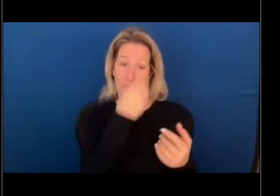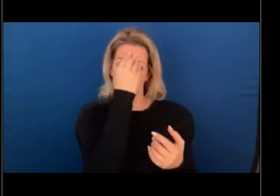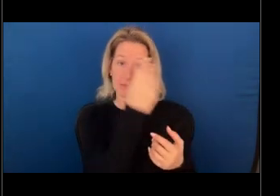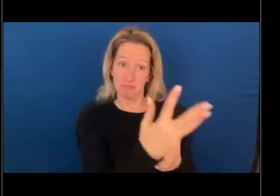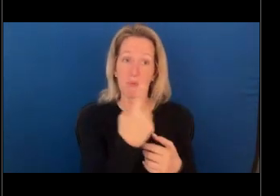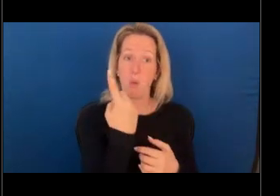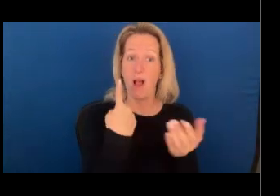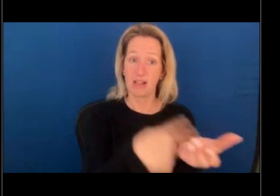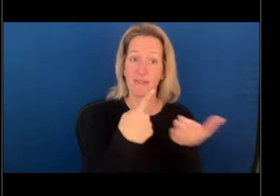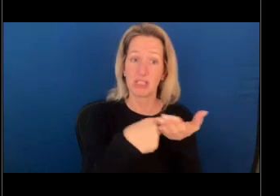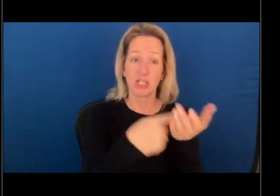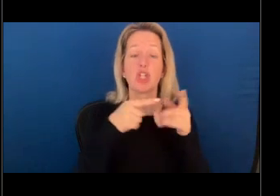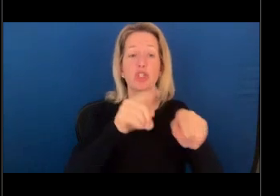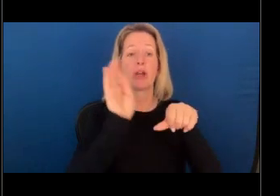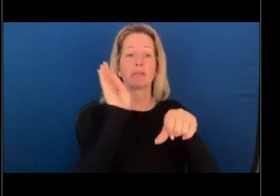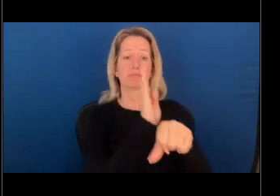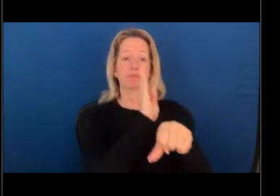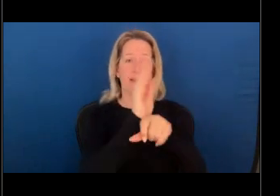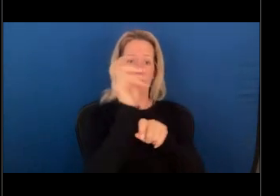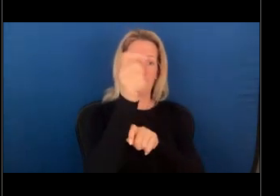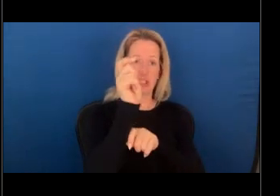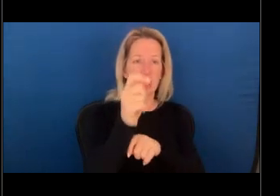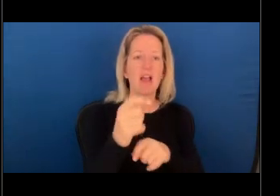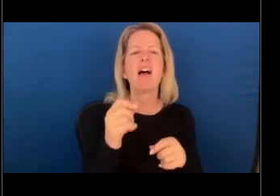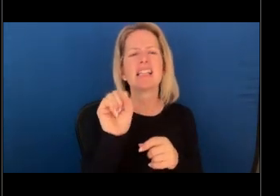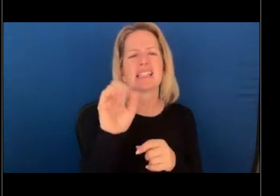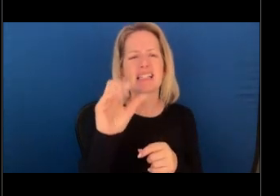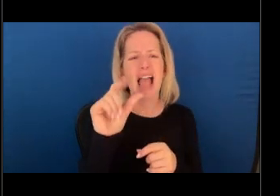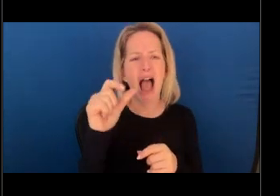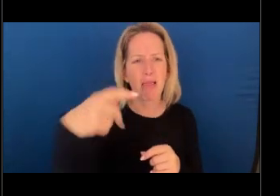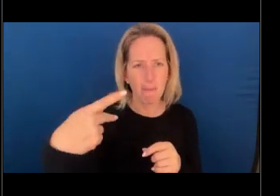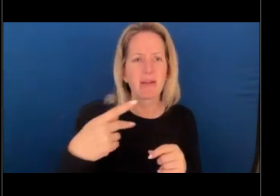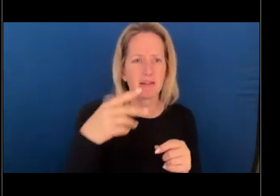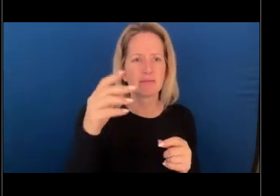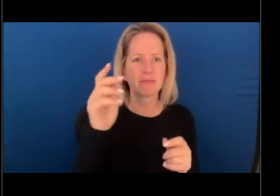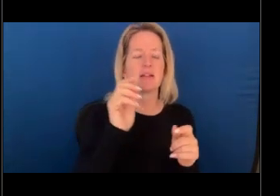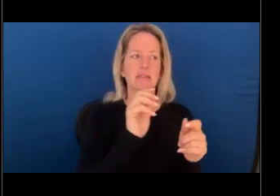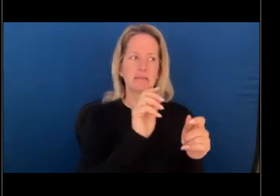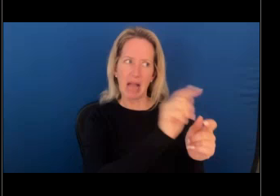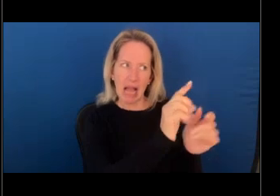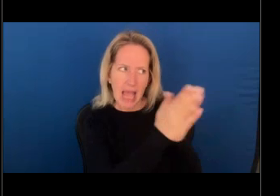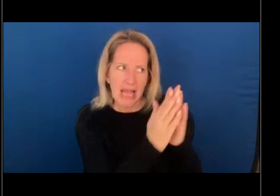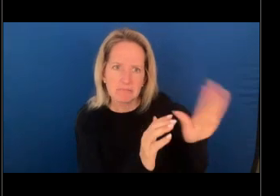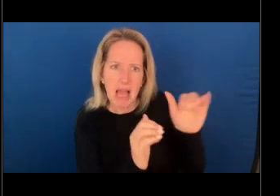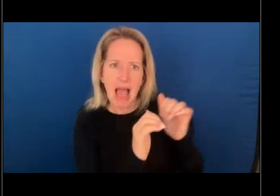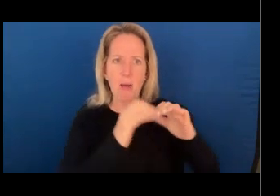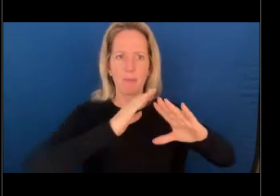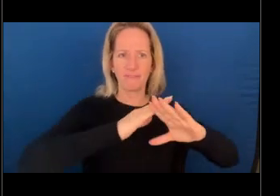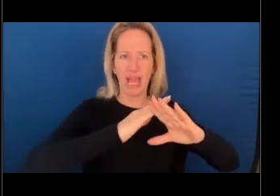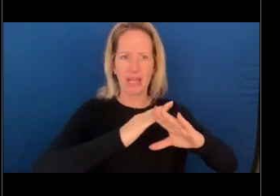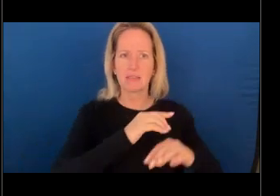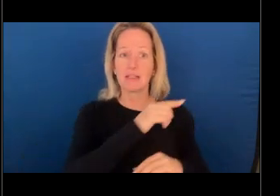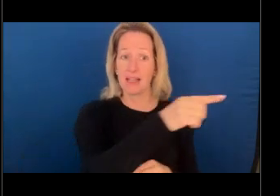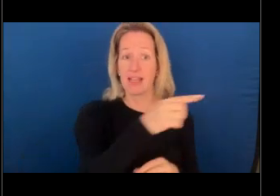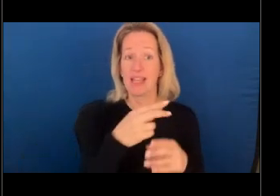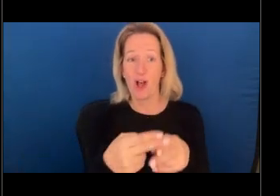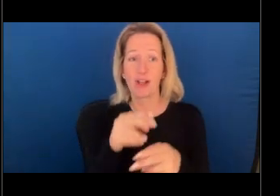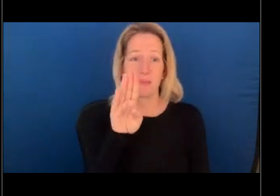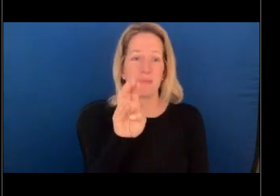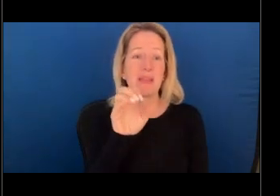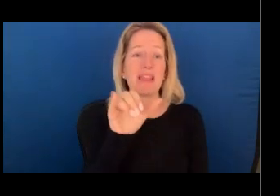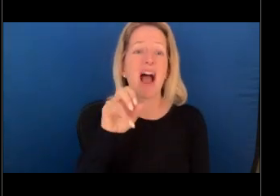I actually had to go out for a separate project with a scallop fisherman, and I asked his opinion on how do we prevent this. His answer was, I'm gonna call it the Beyonce